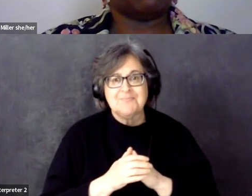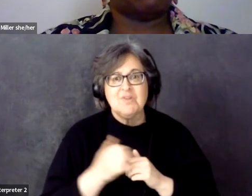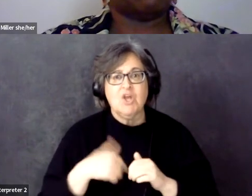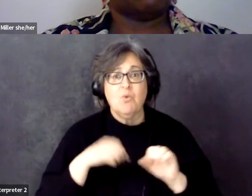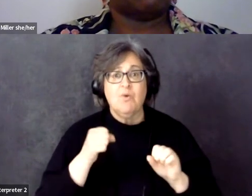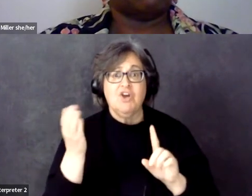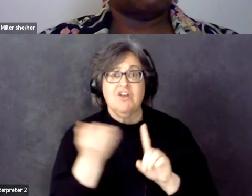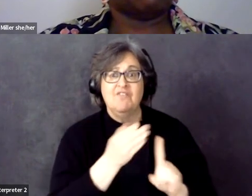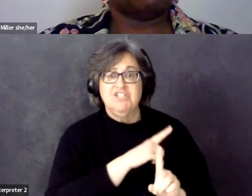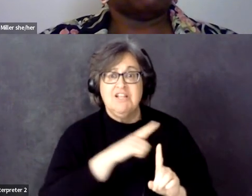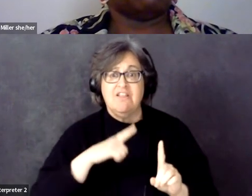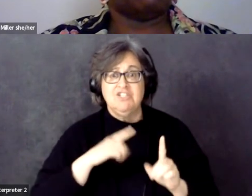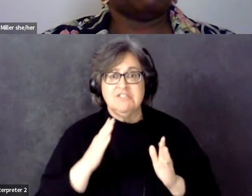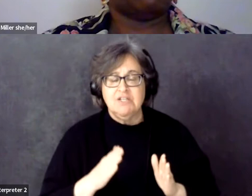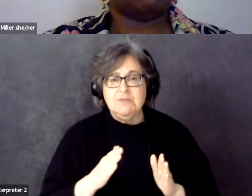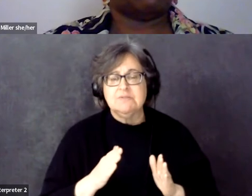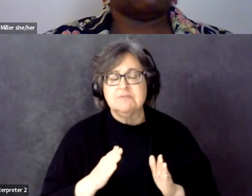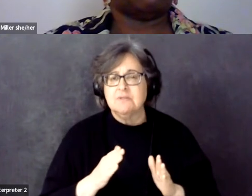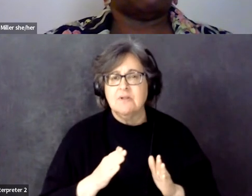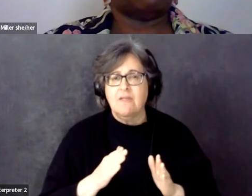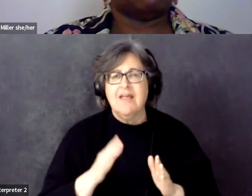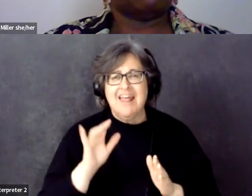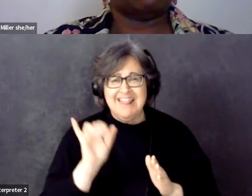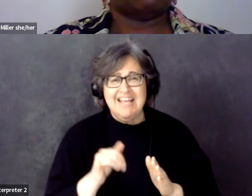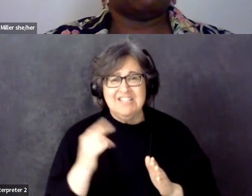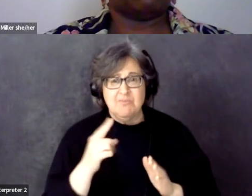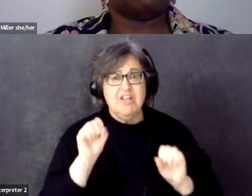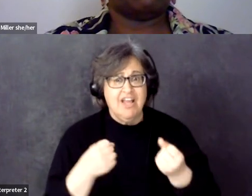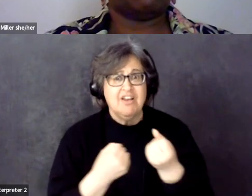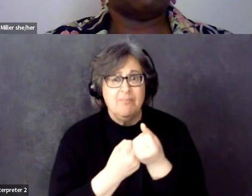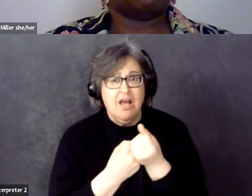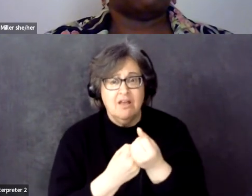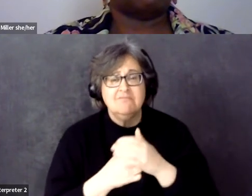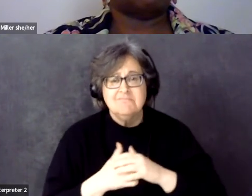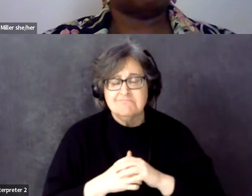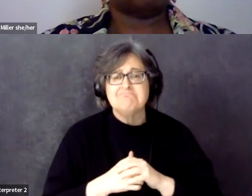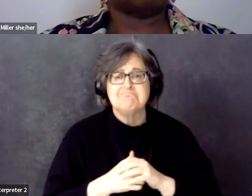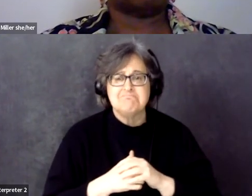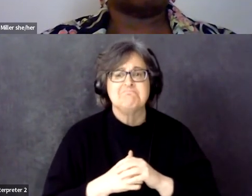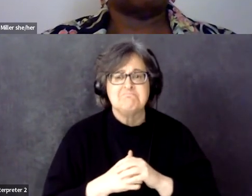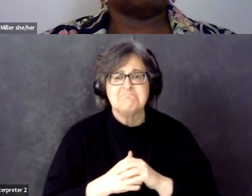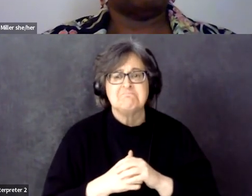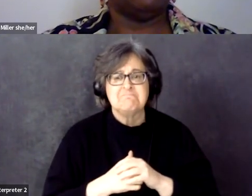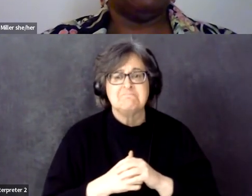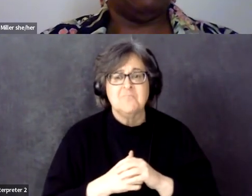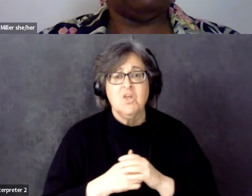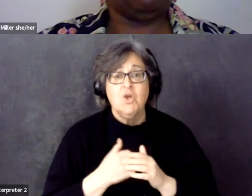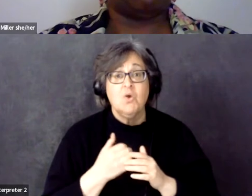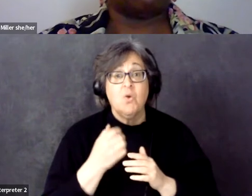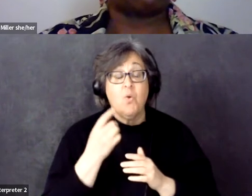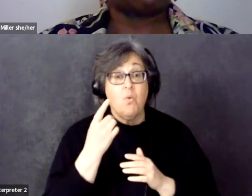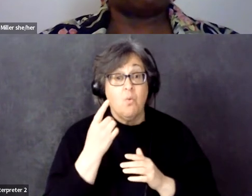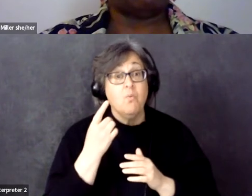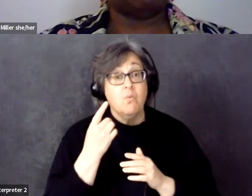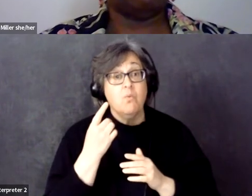convince them that this was a something that they can get behind. And so one of the tools that we